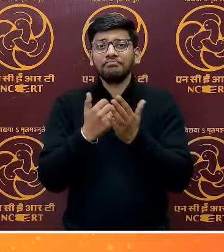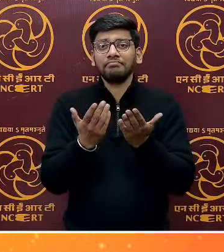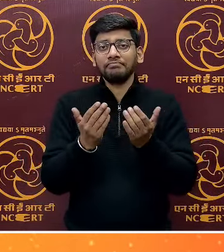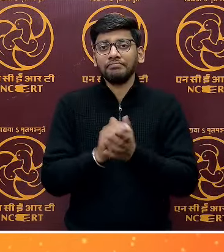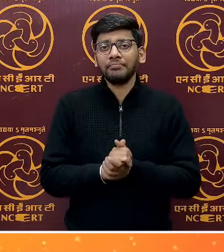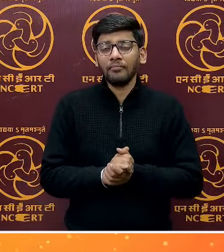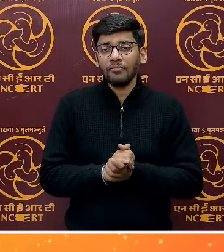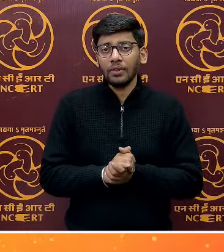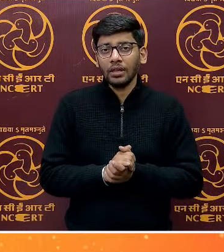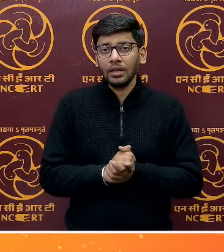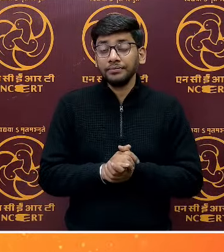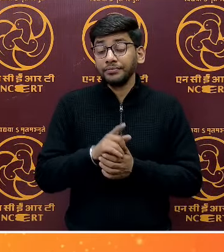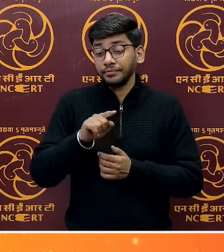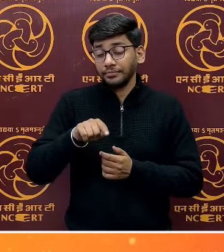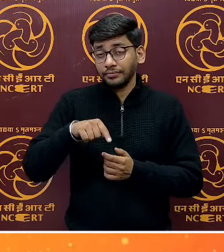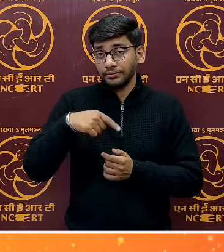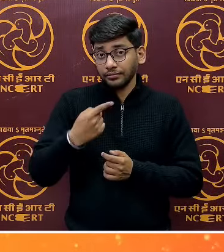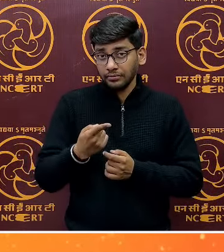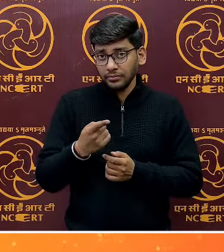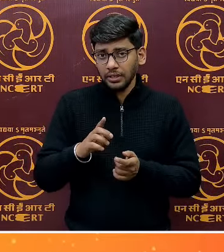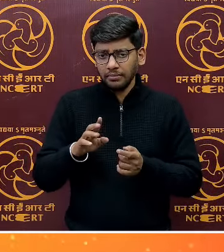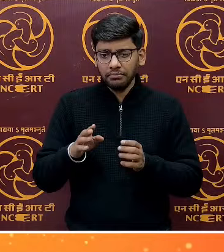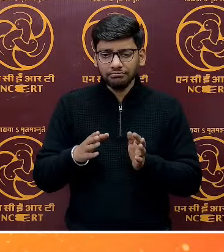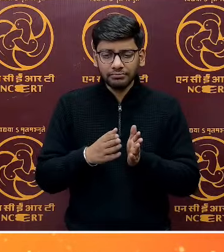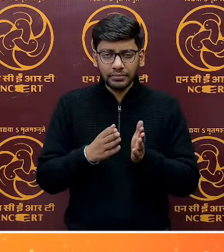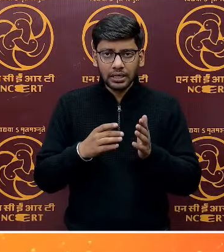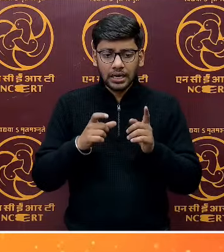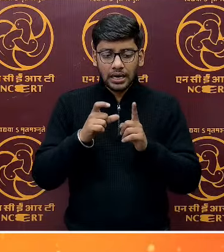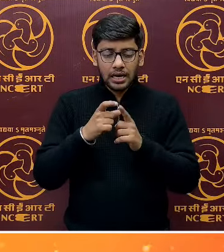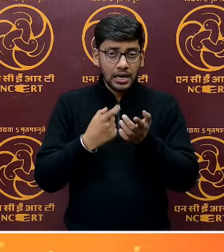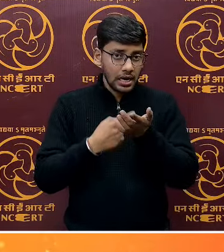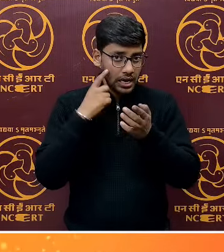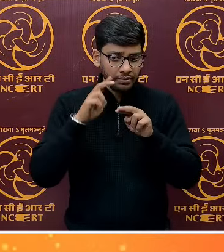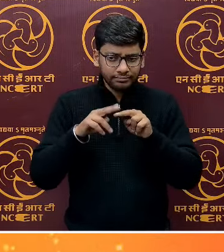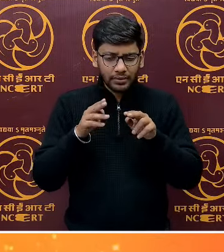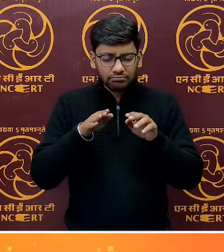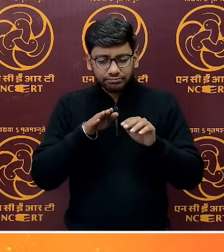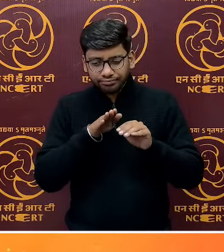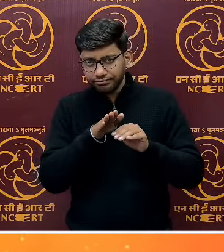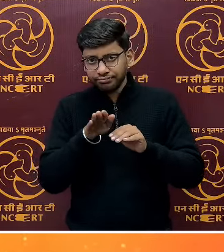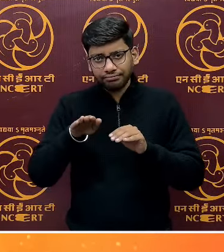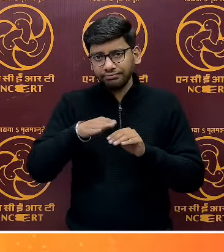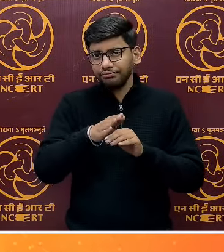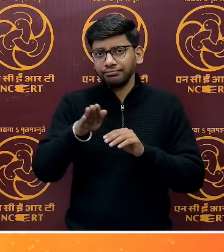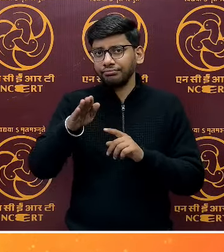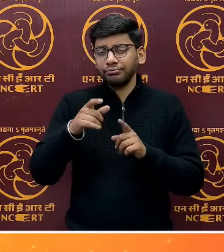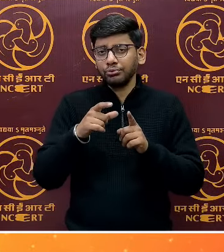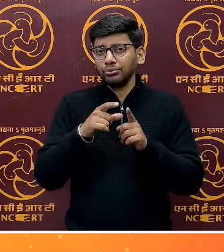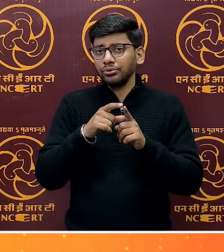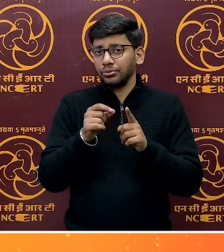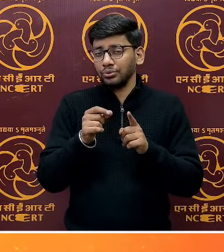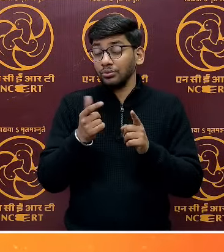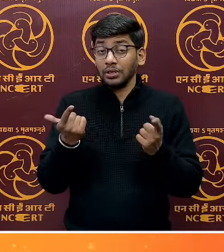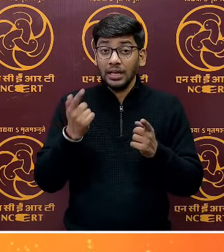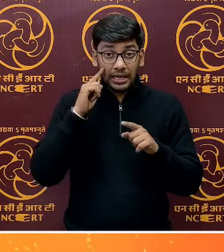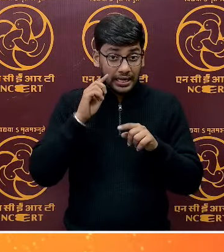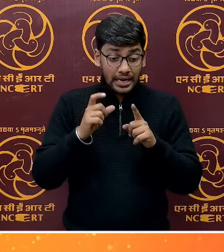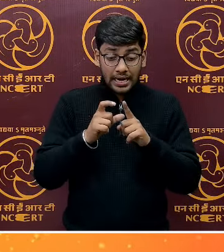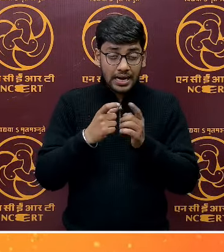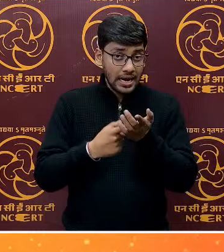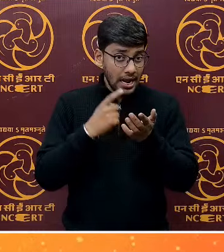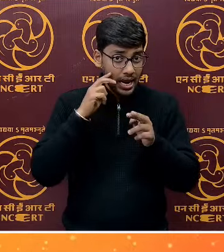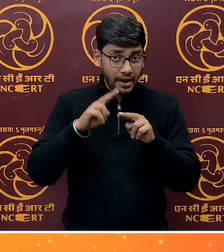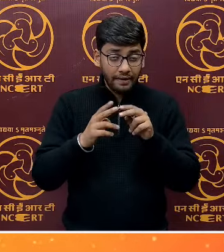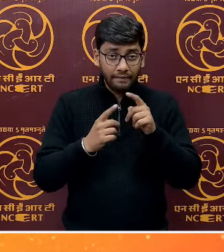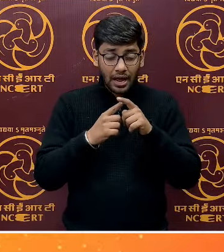Then I would drift upon the paper wings, and then what would happen if I am able to climb on the kite? Then I would drift upon the